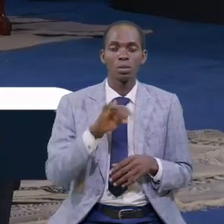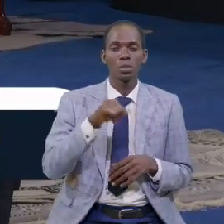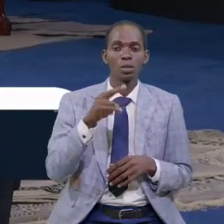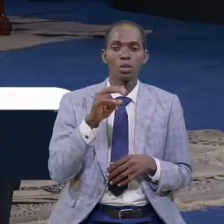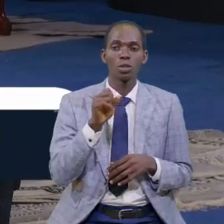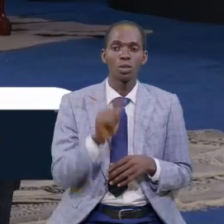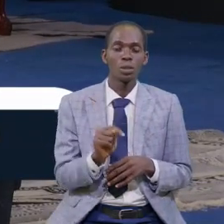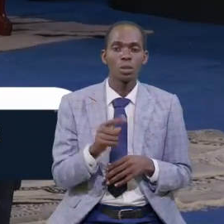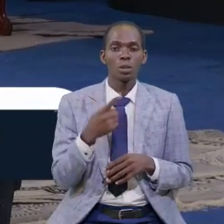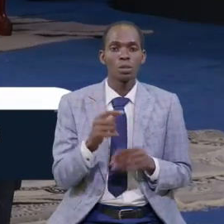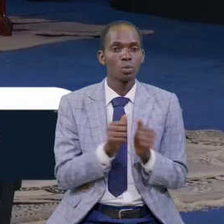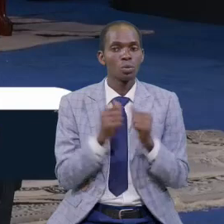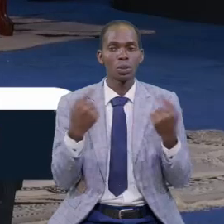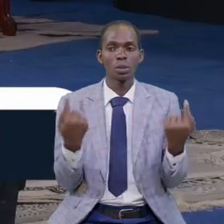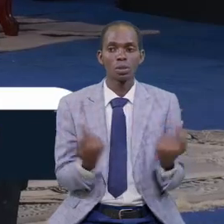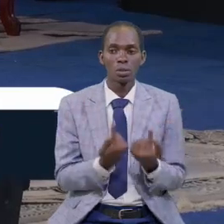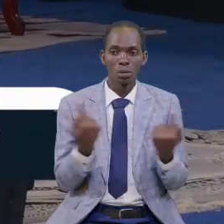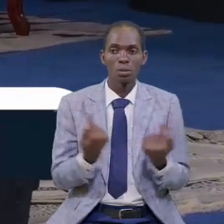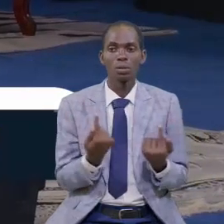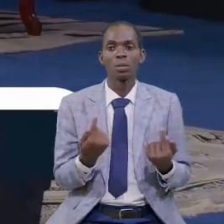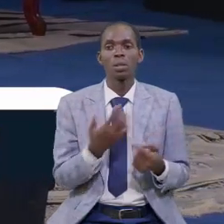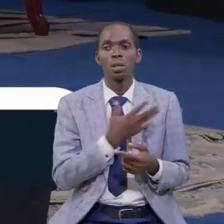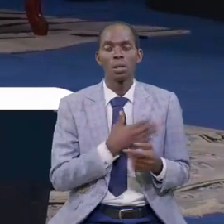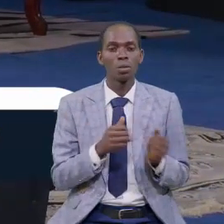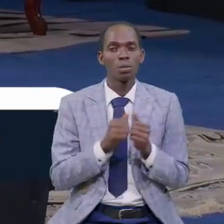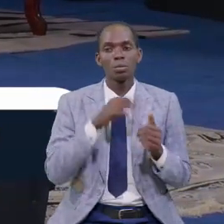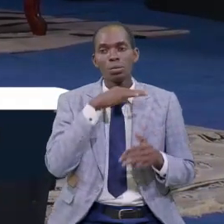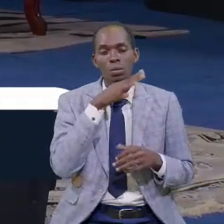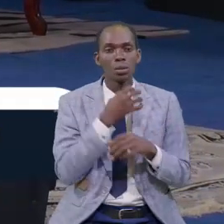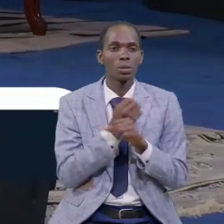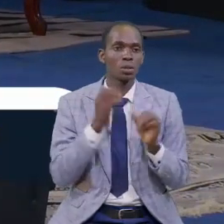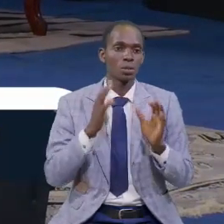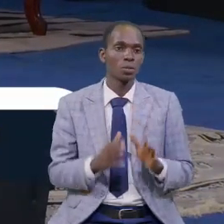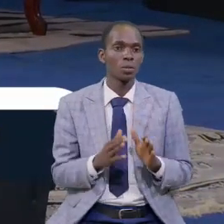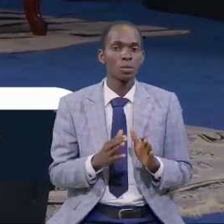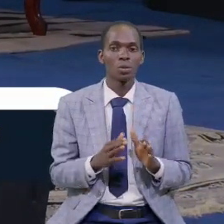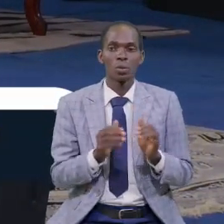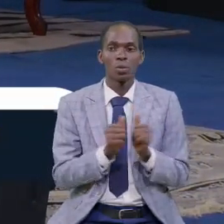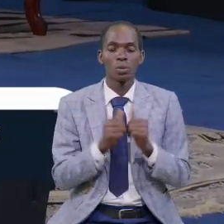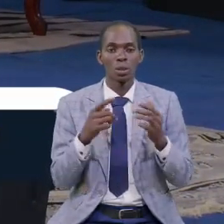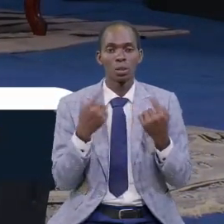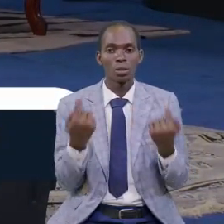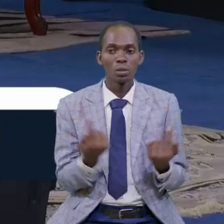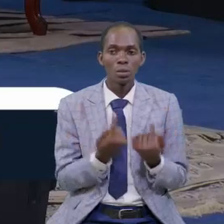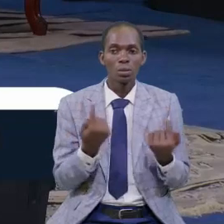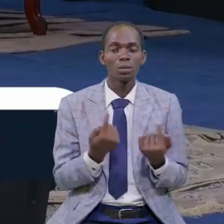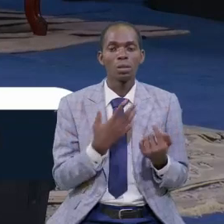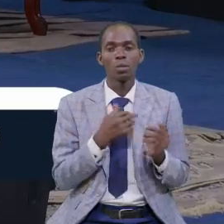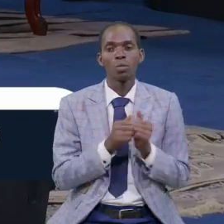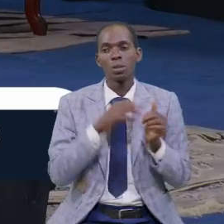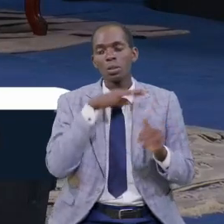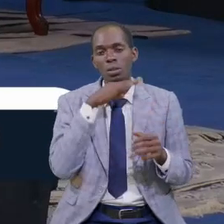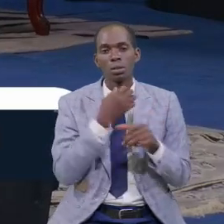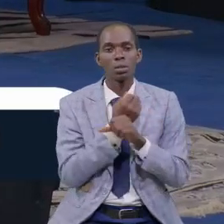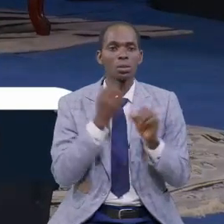sinless, spotless Savior. Sinless, spotless Savior.